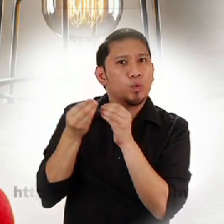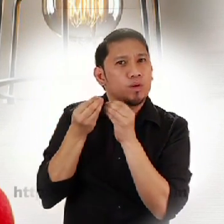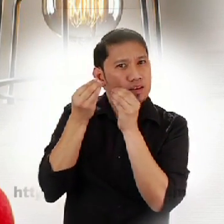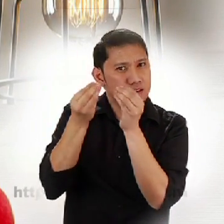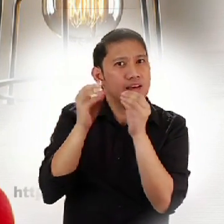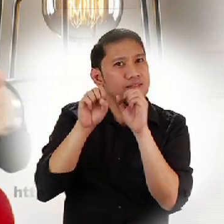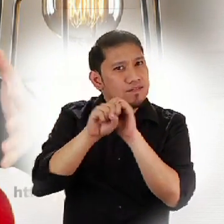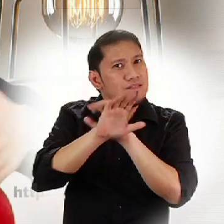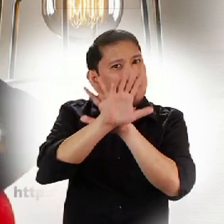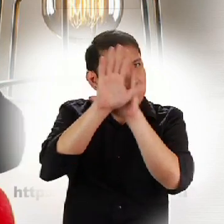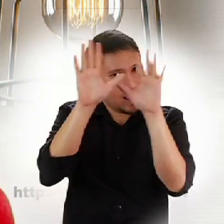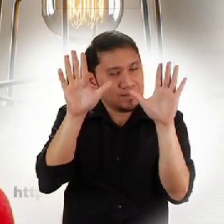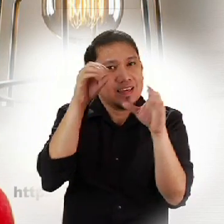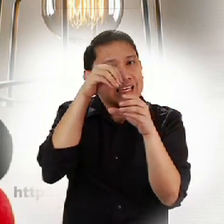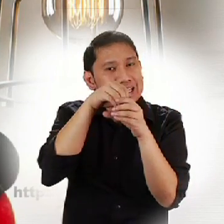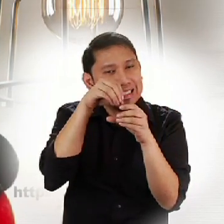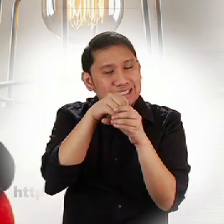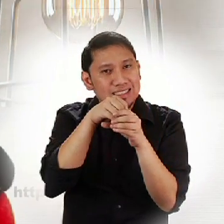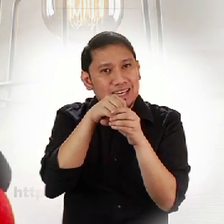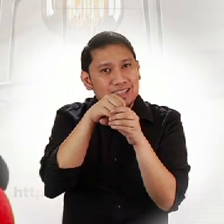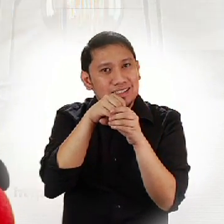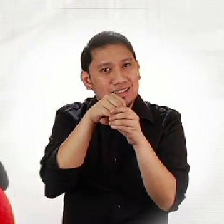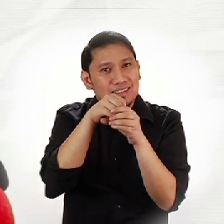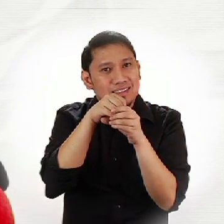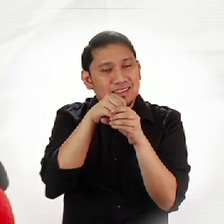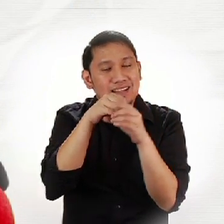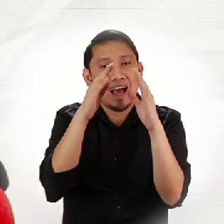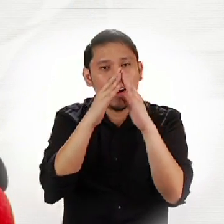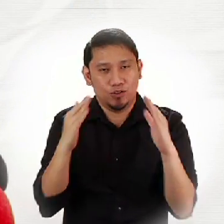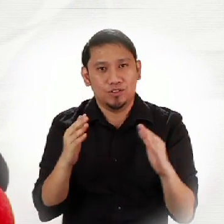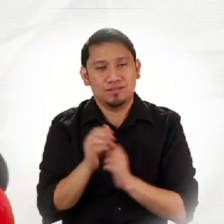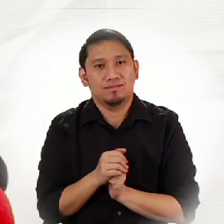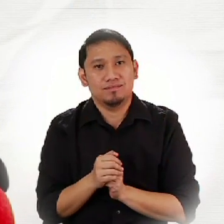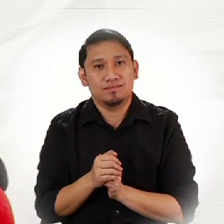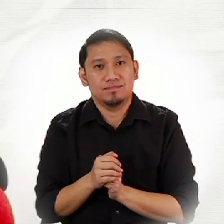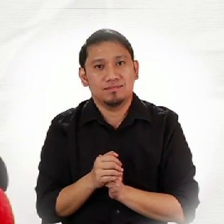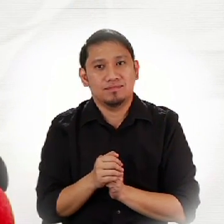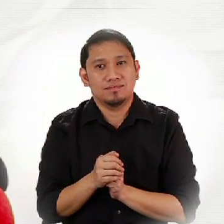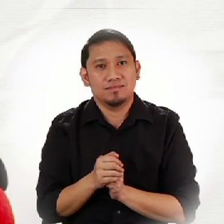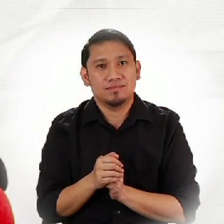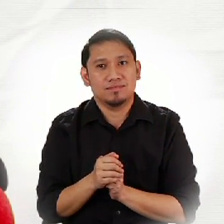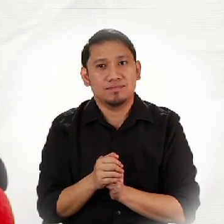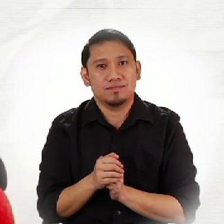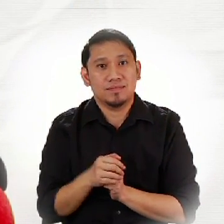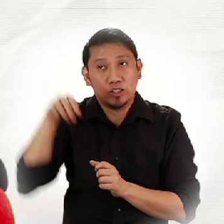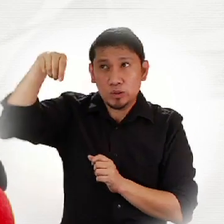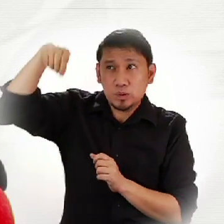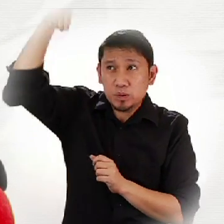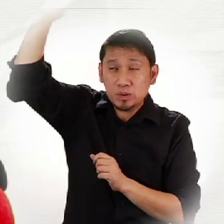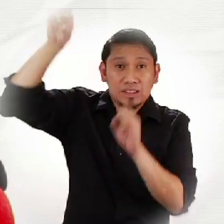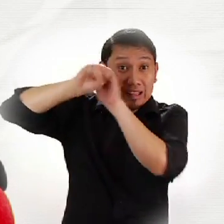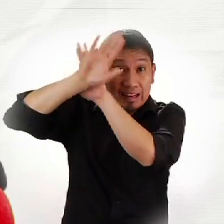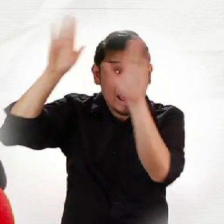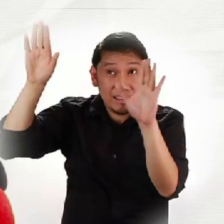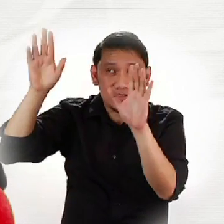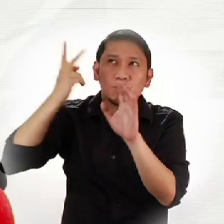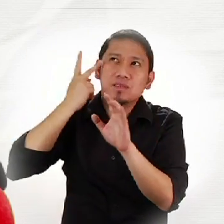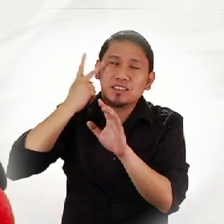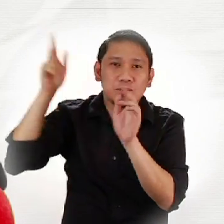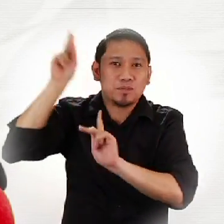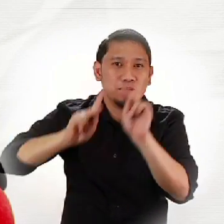to shed light inside the house. In other words, Christians are expected